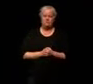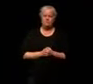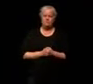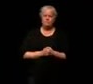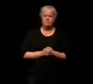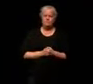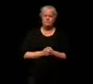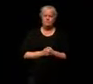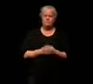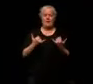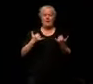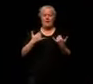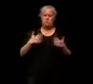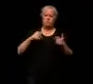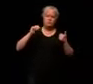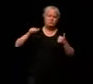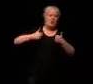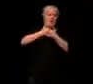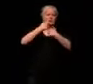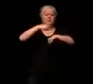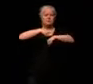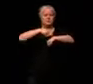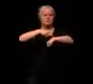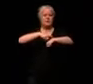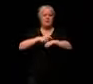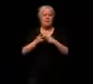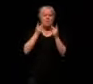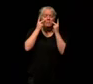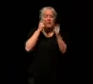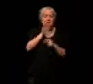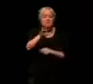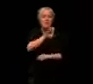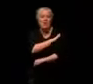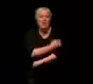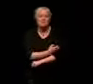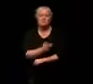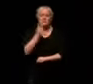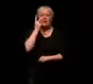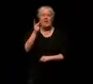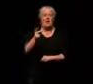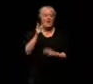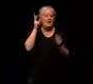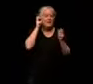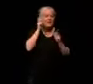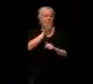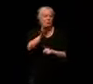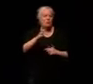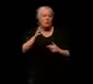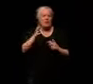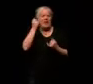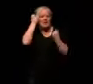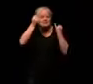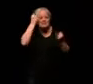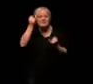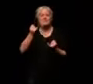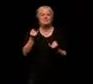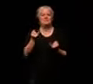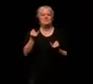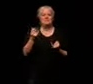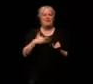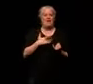hope to hear all of your ideas see your energy and feel your enthusiasm for the future.